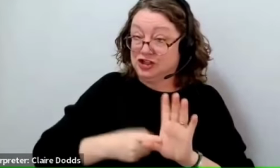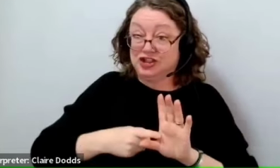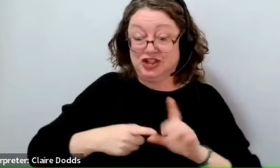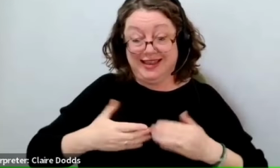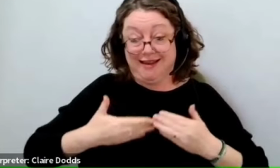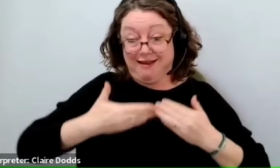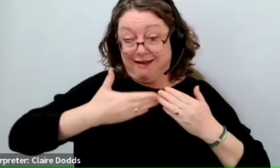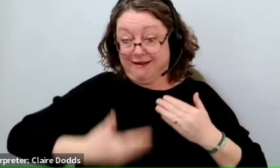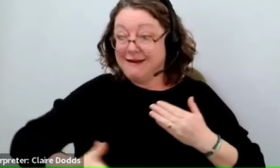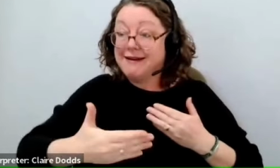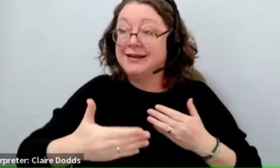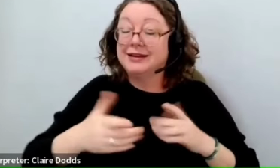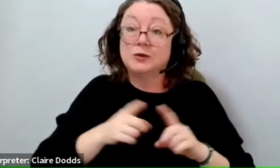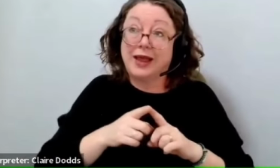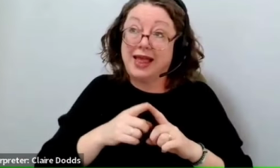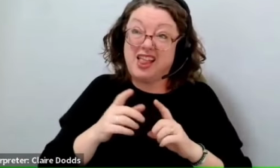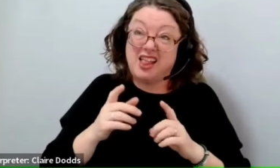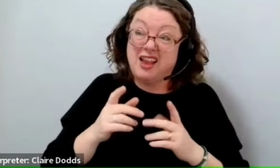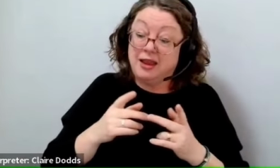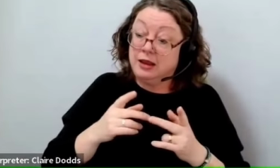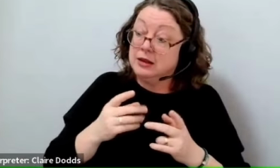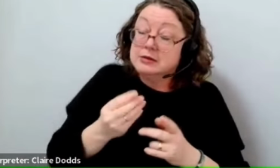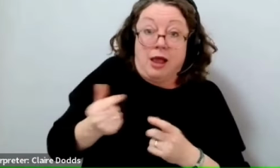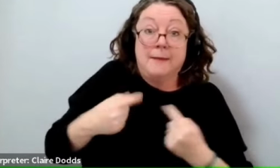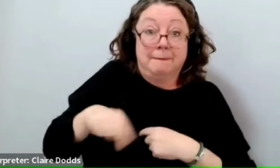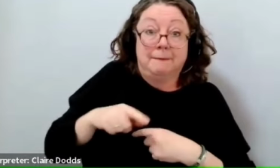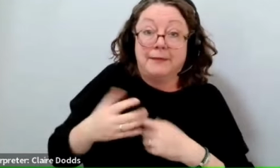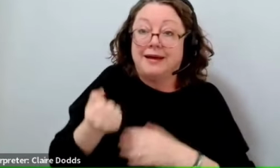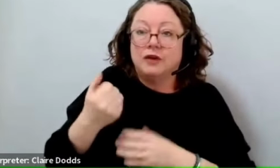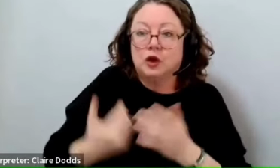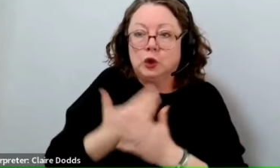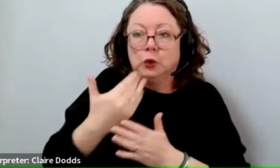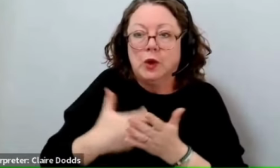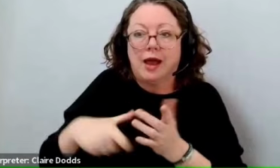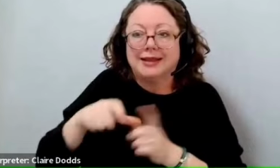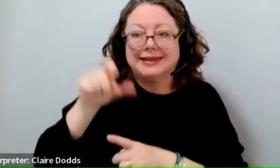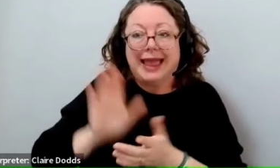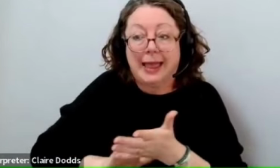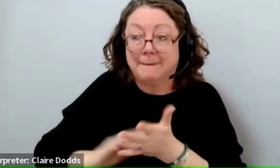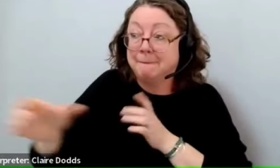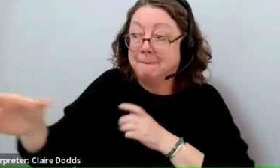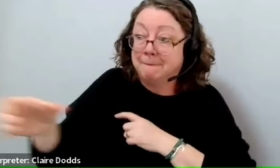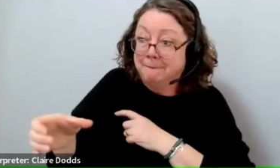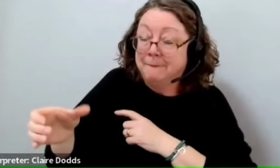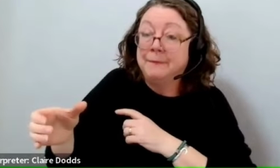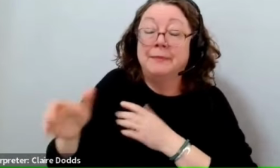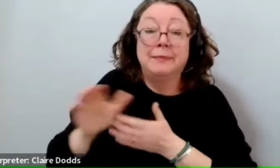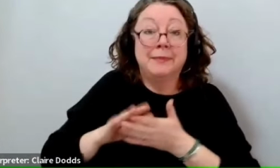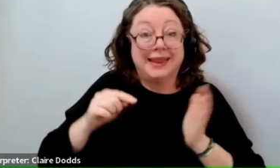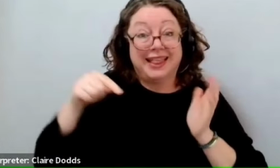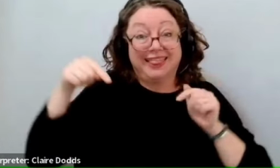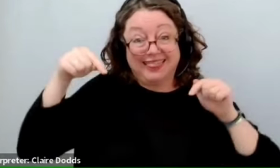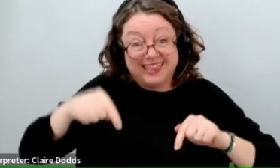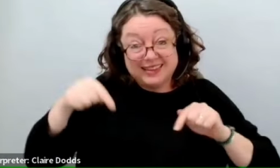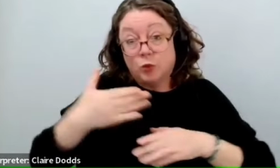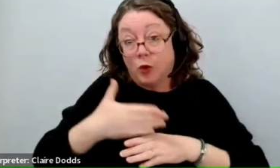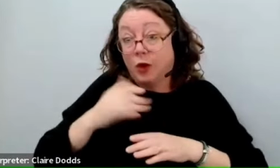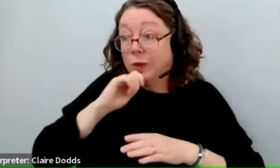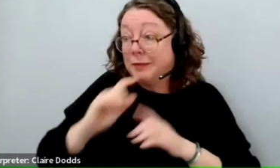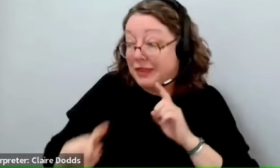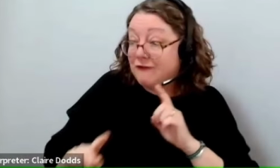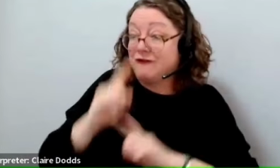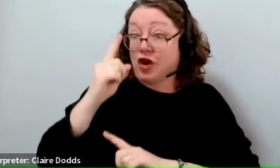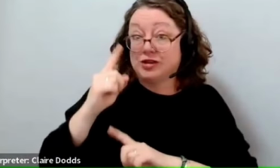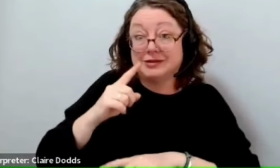is for those of us who are changing RDMs at this time, this will be the first piece of work that we do with our